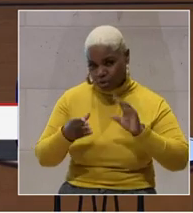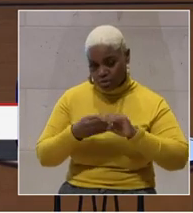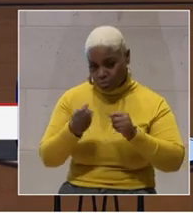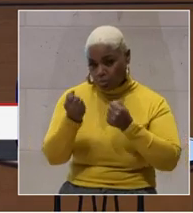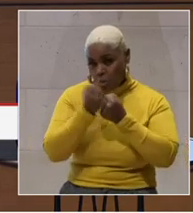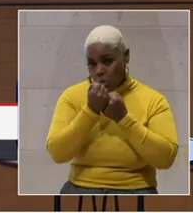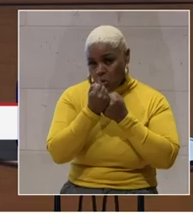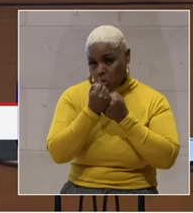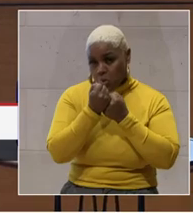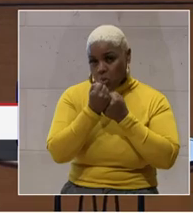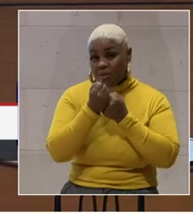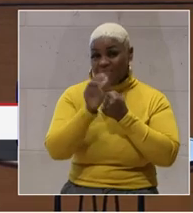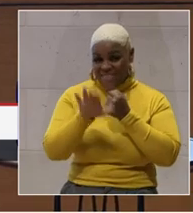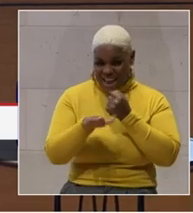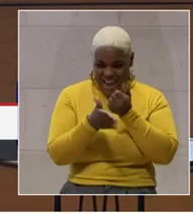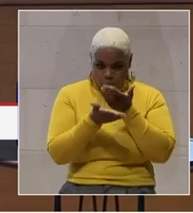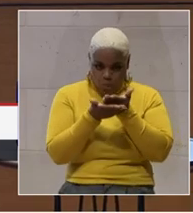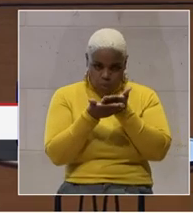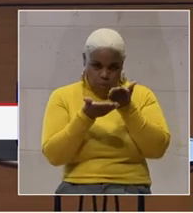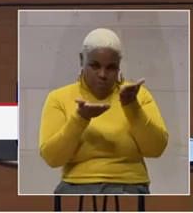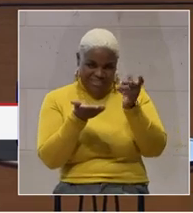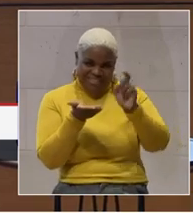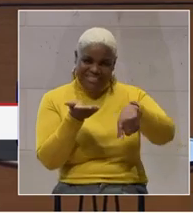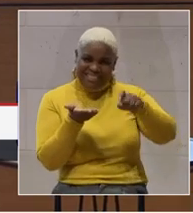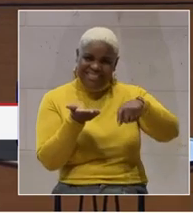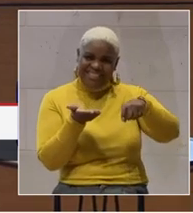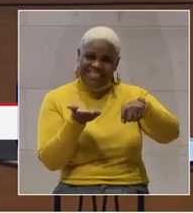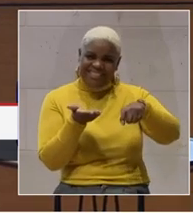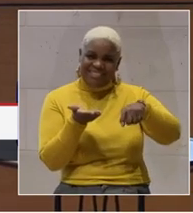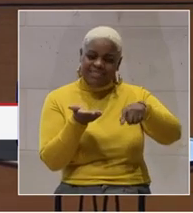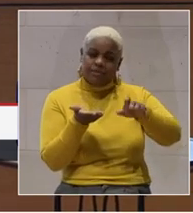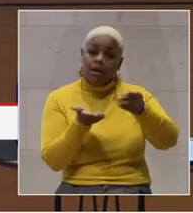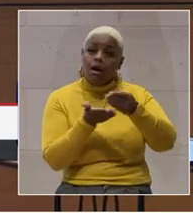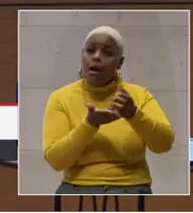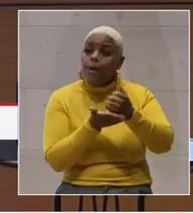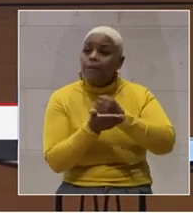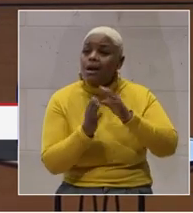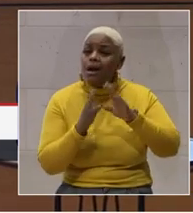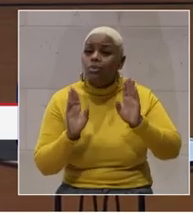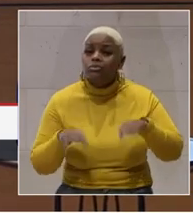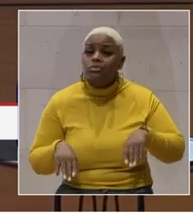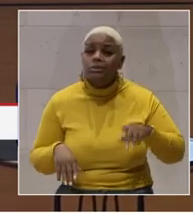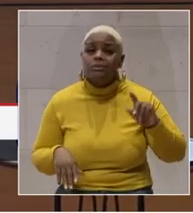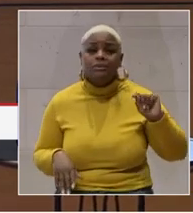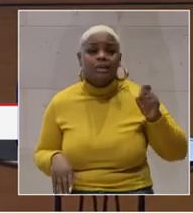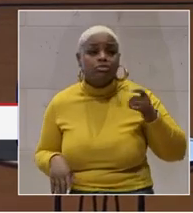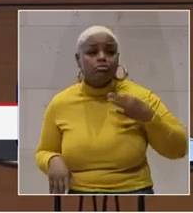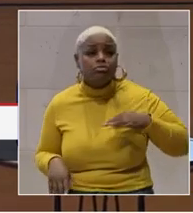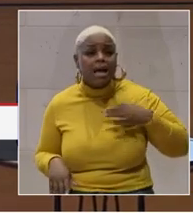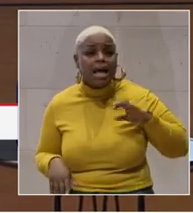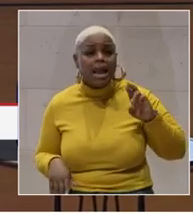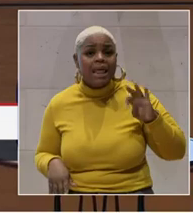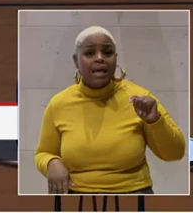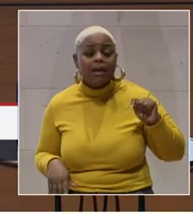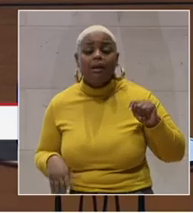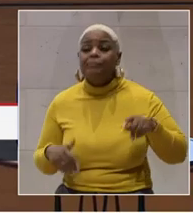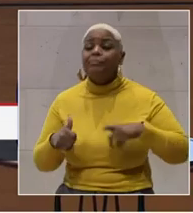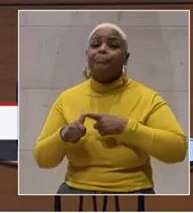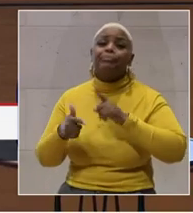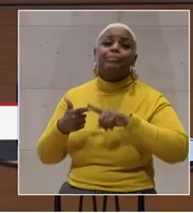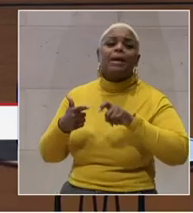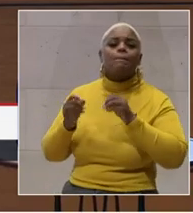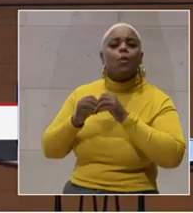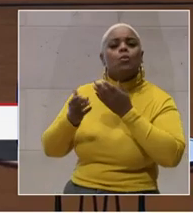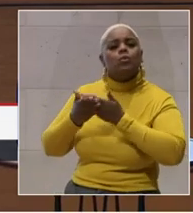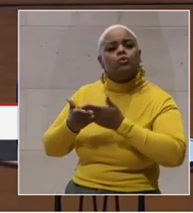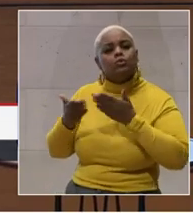are known to work. The low-income housing tax credit program works. We need to get that bill across the line. We need to get more resources out there